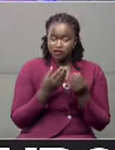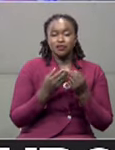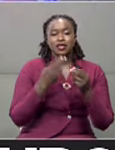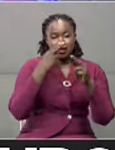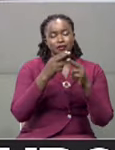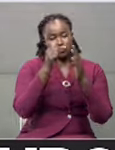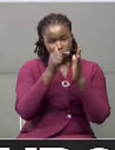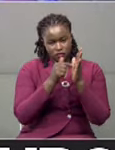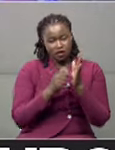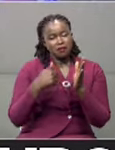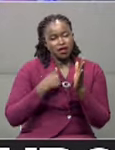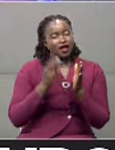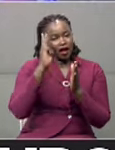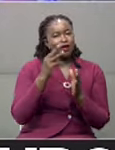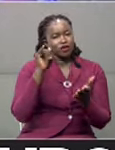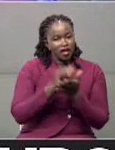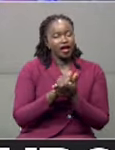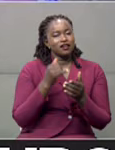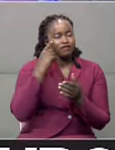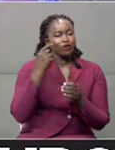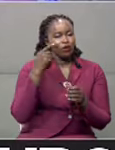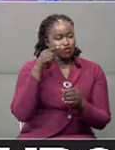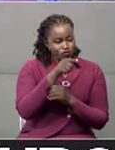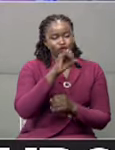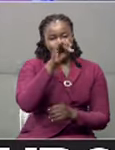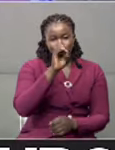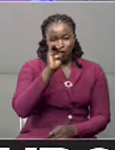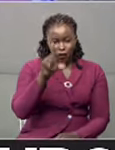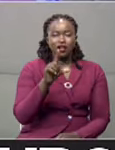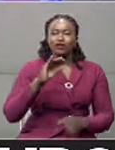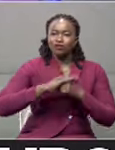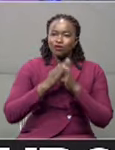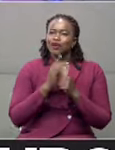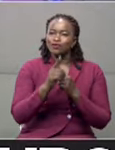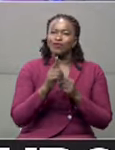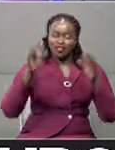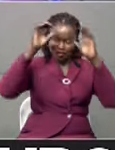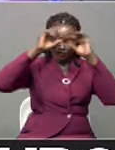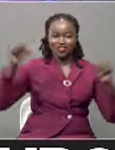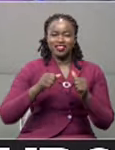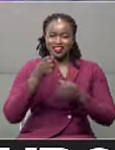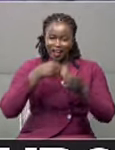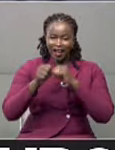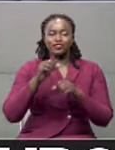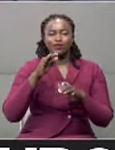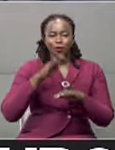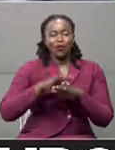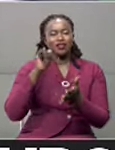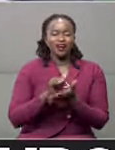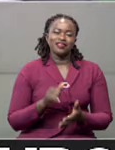I will do that for you, Joel, and I will make sure the president acts on that. Thank